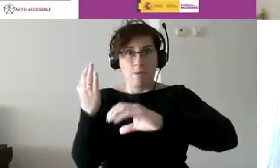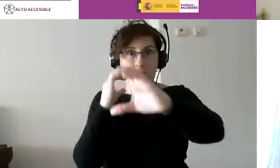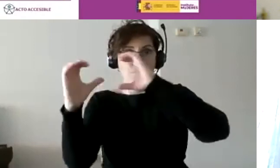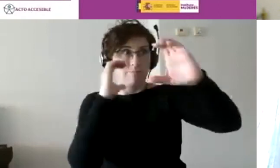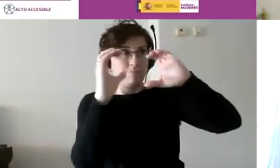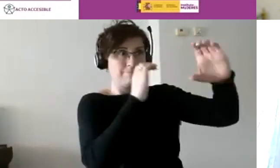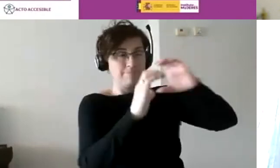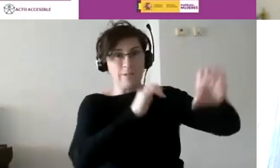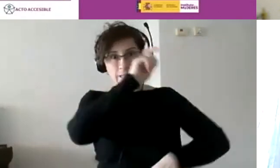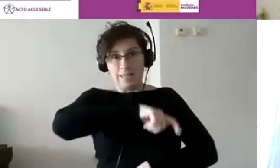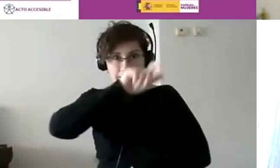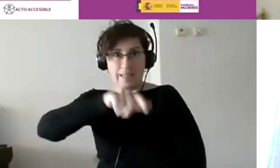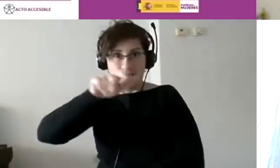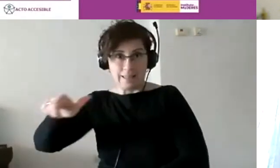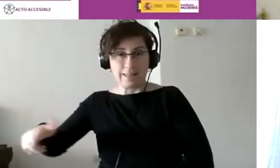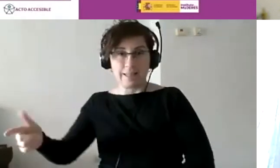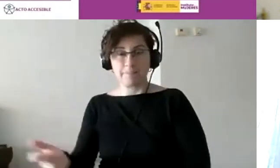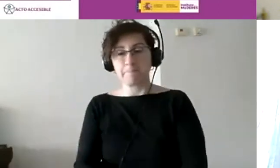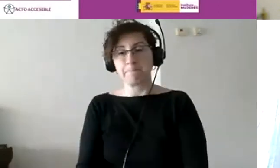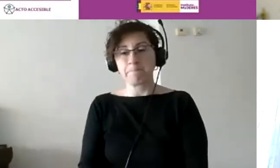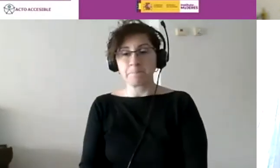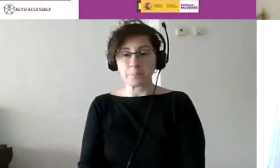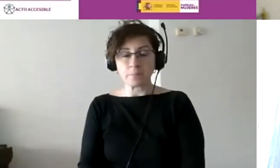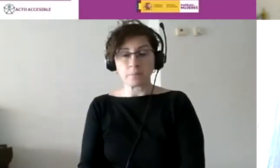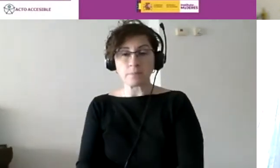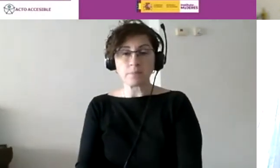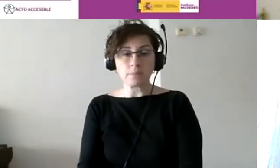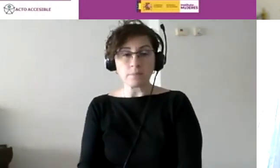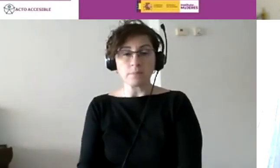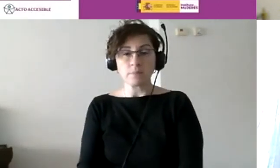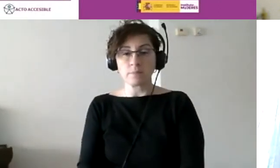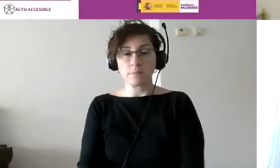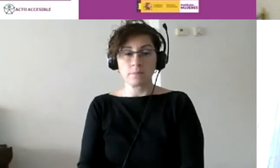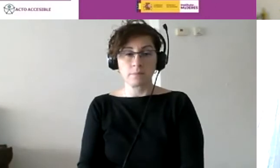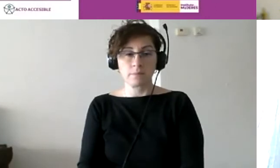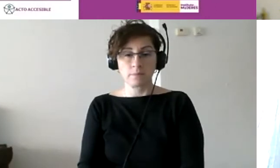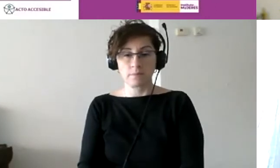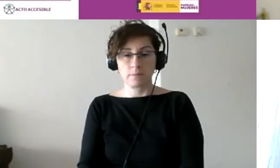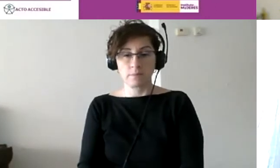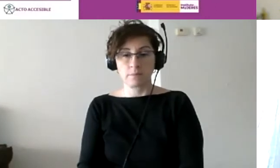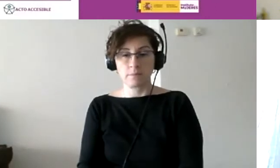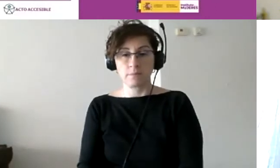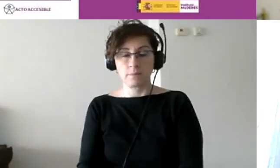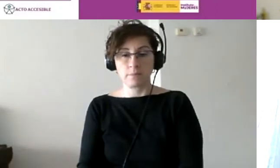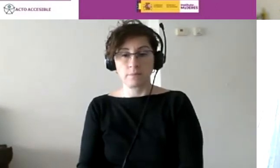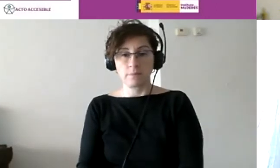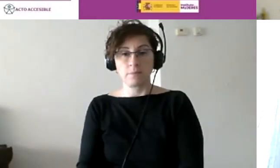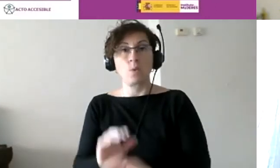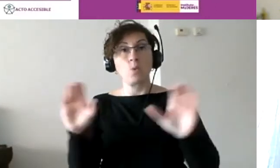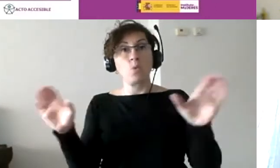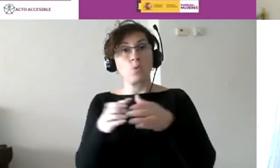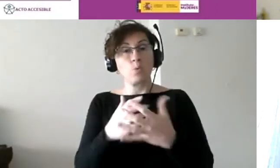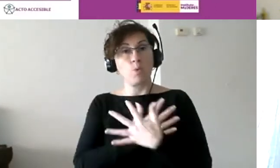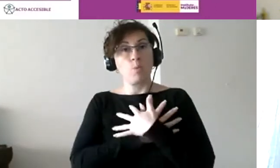I'm participant in a voluntary here, so I'm trying to help other Ukrainians who came